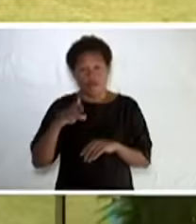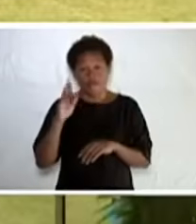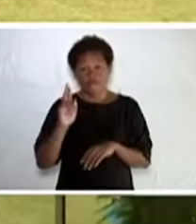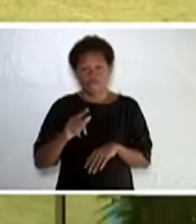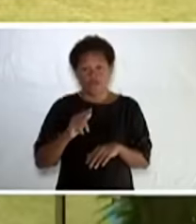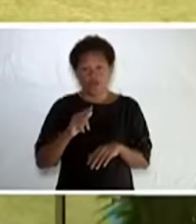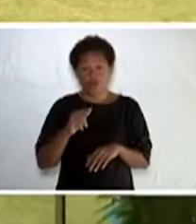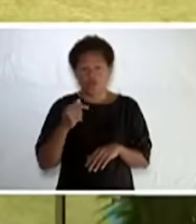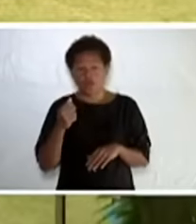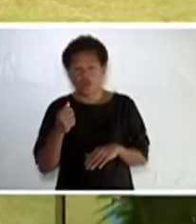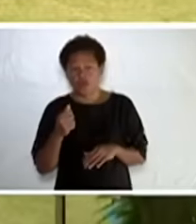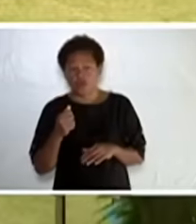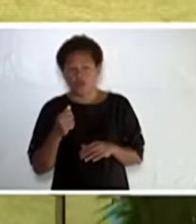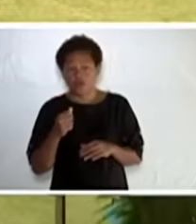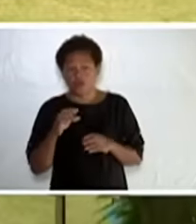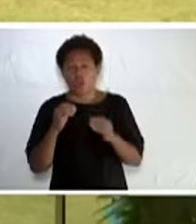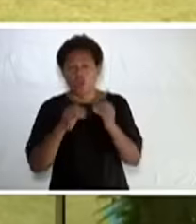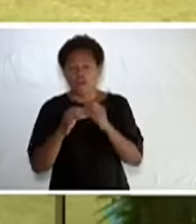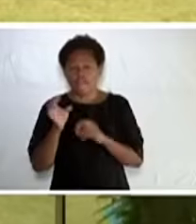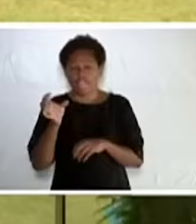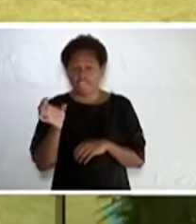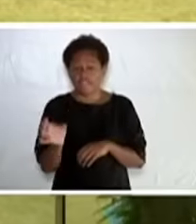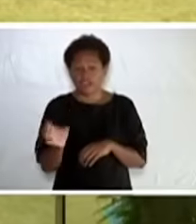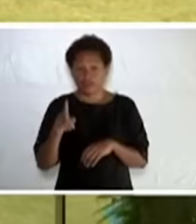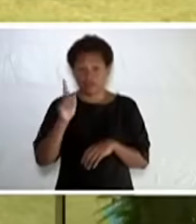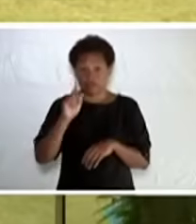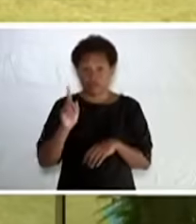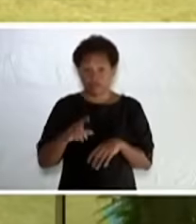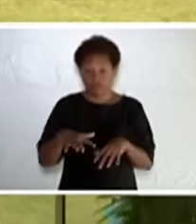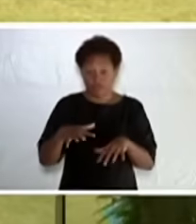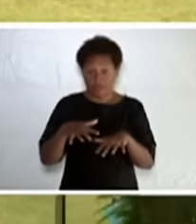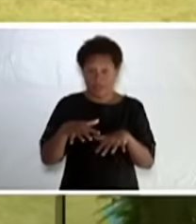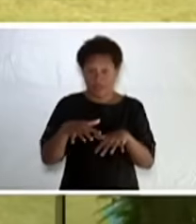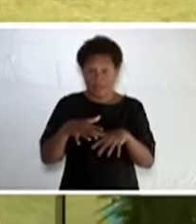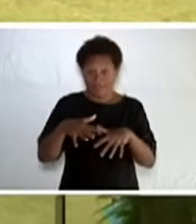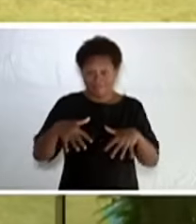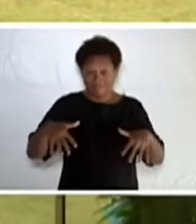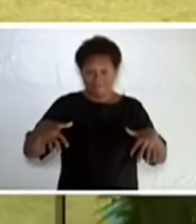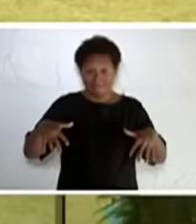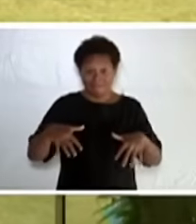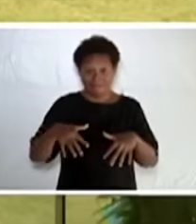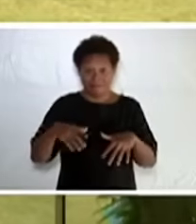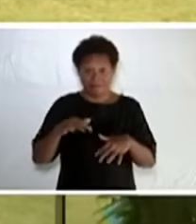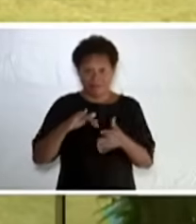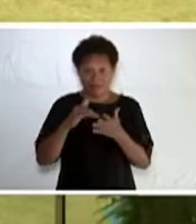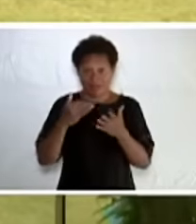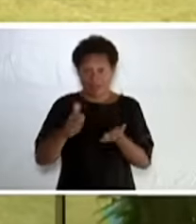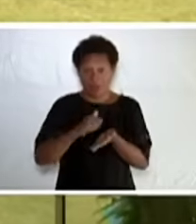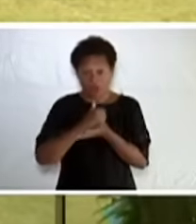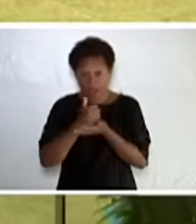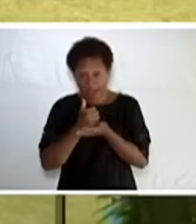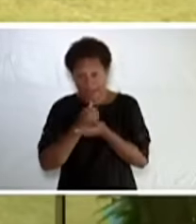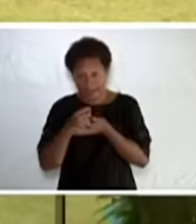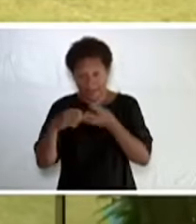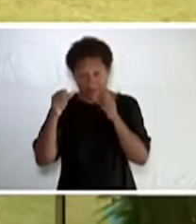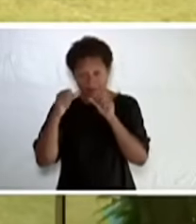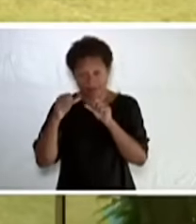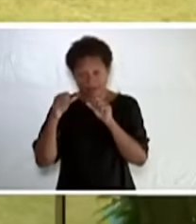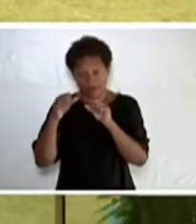the arrival of the reviewing officer for today's parade, the acting